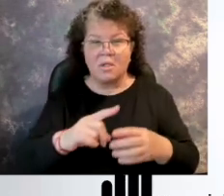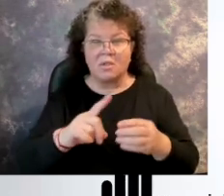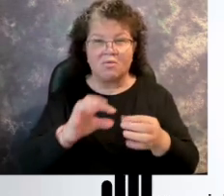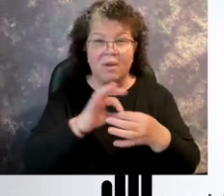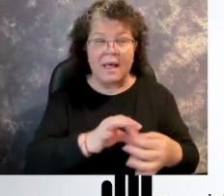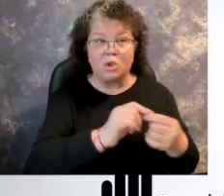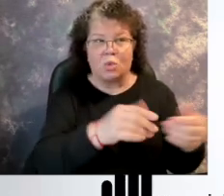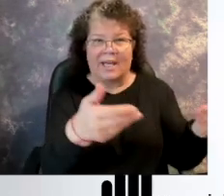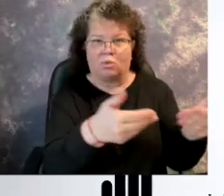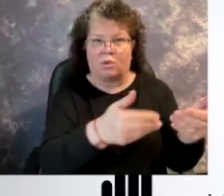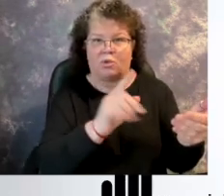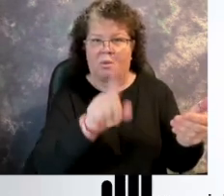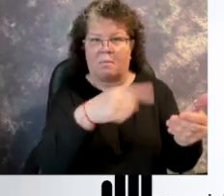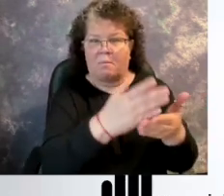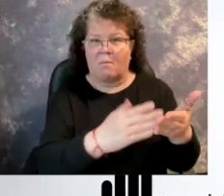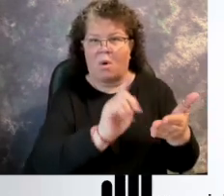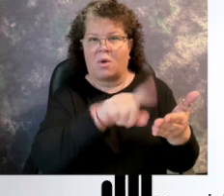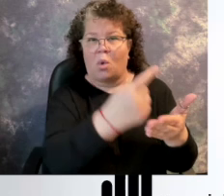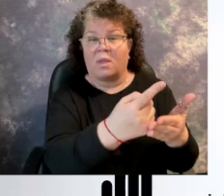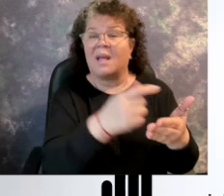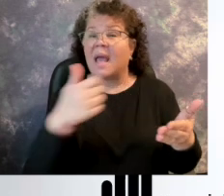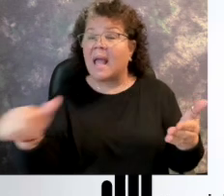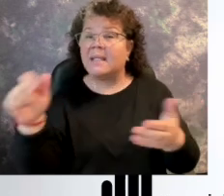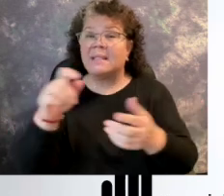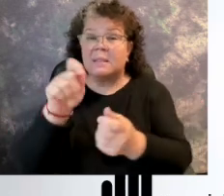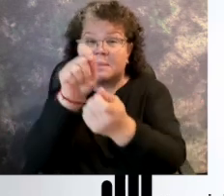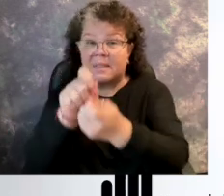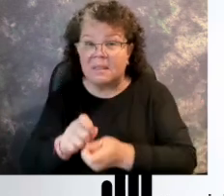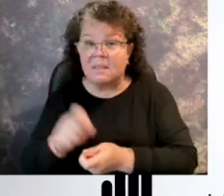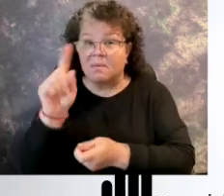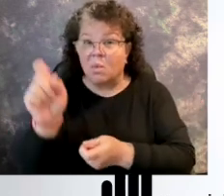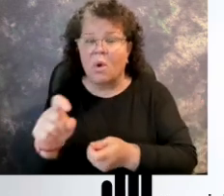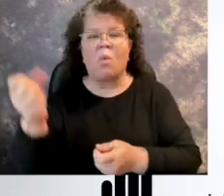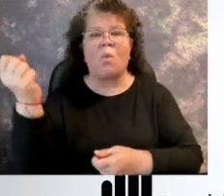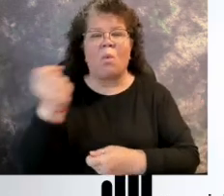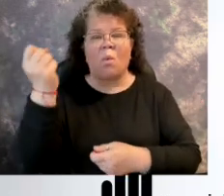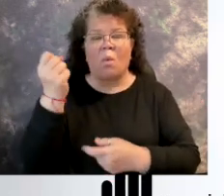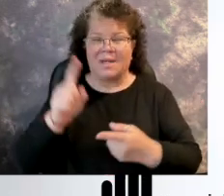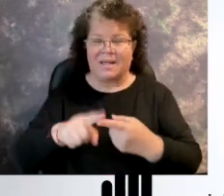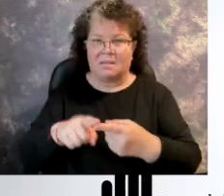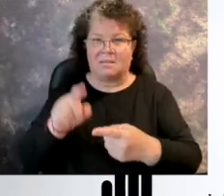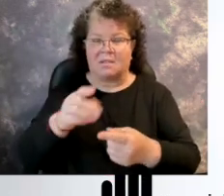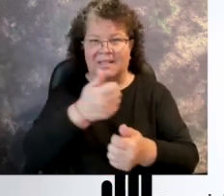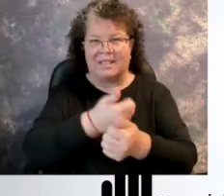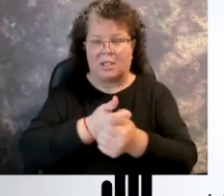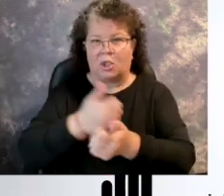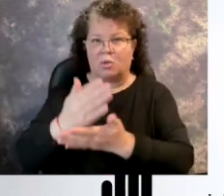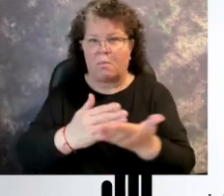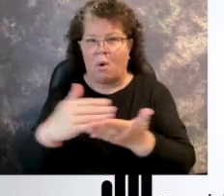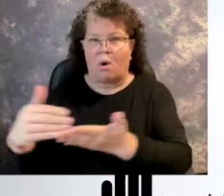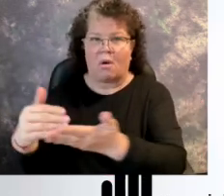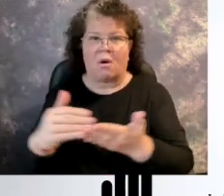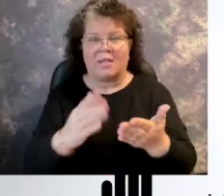Please hold any other program-specific questions until the appropriate agenda item or the open Q&A session at the end of this meeting. To